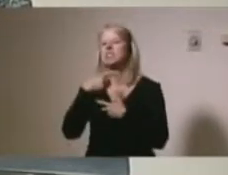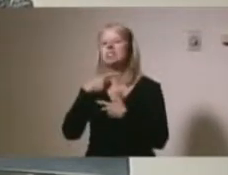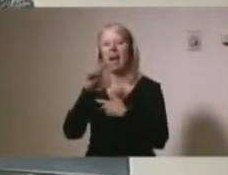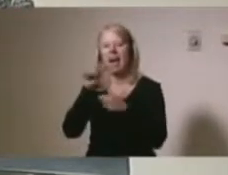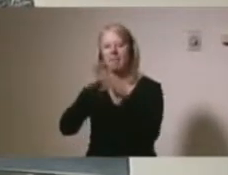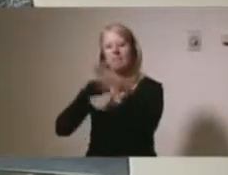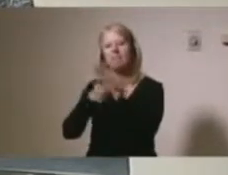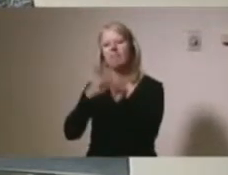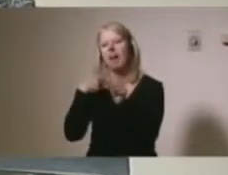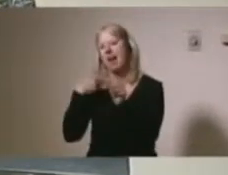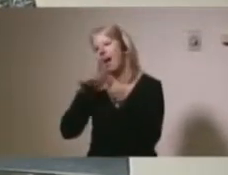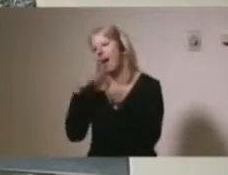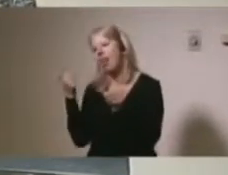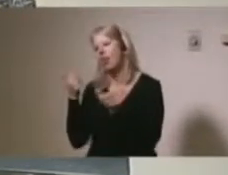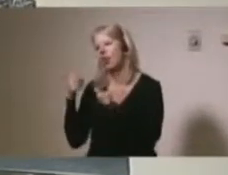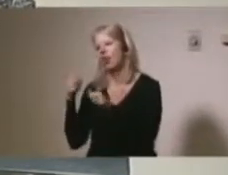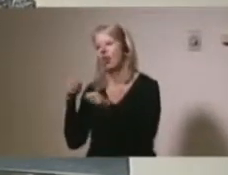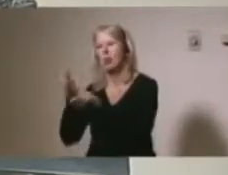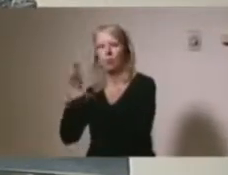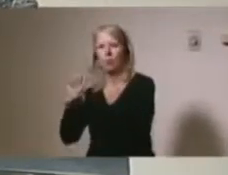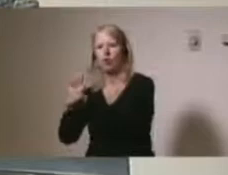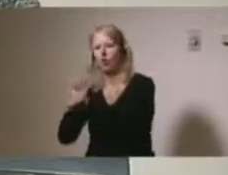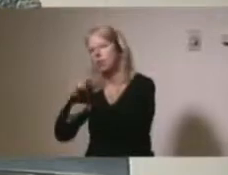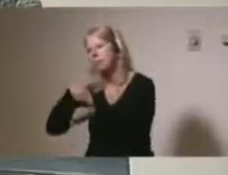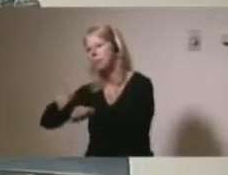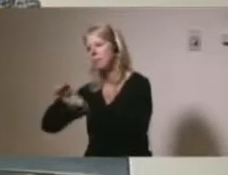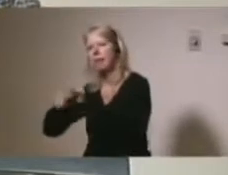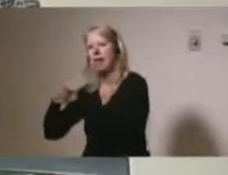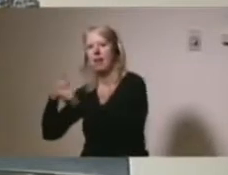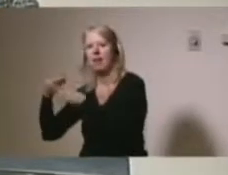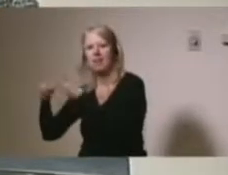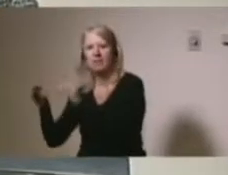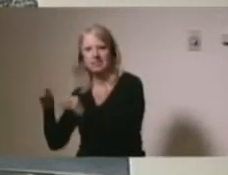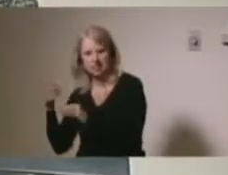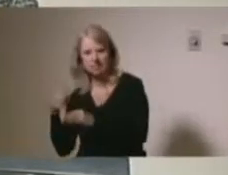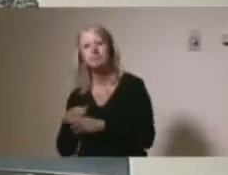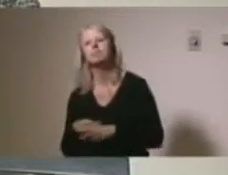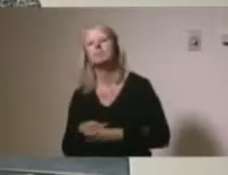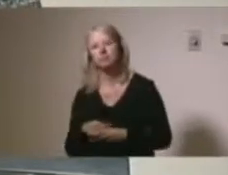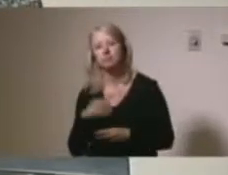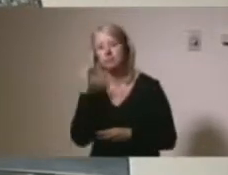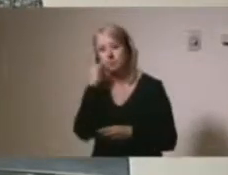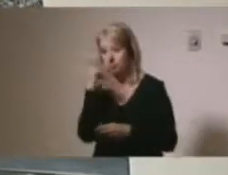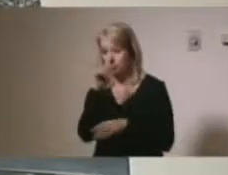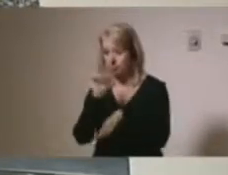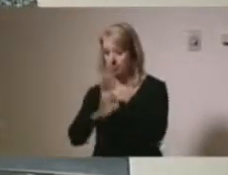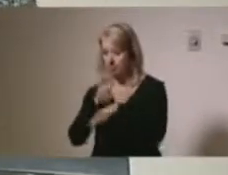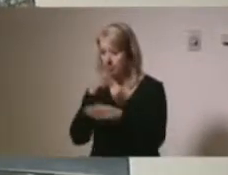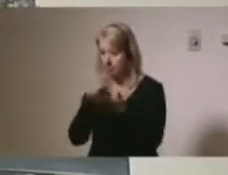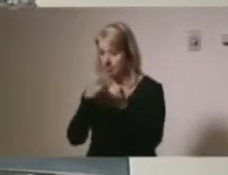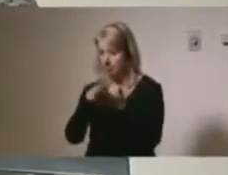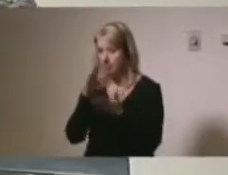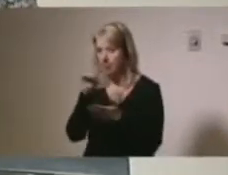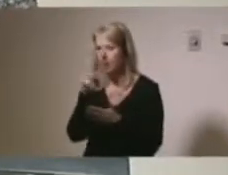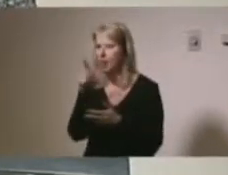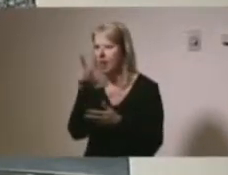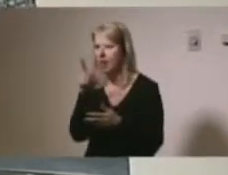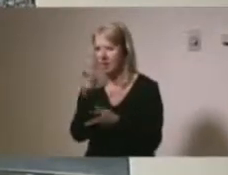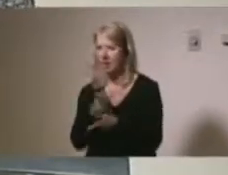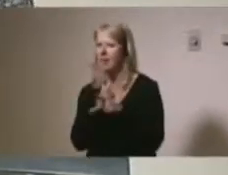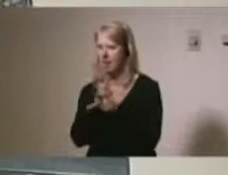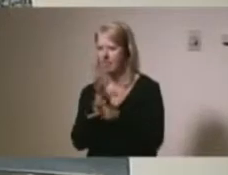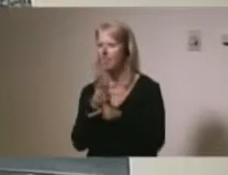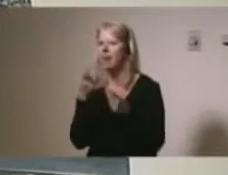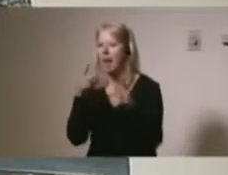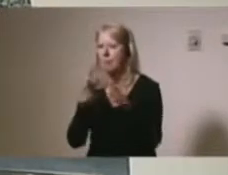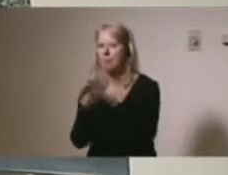the back office. So if you create a postal bank, you'll have to be careful of violence at work.